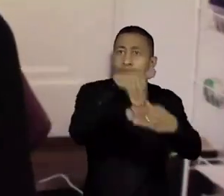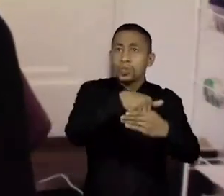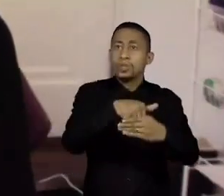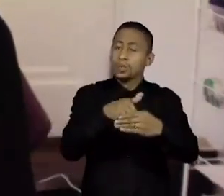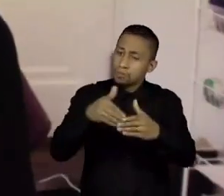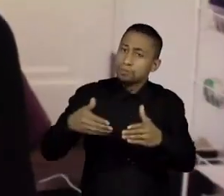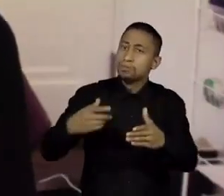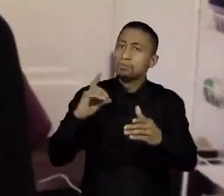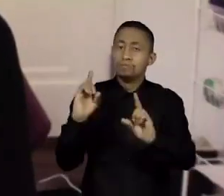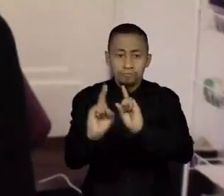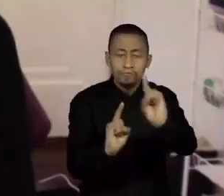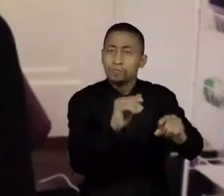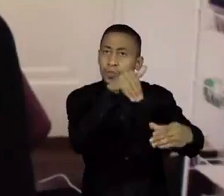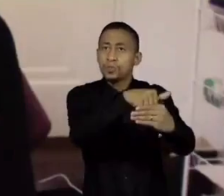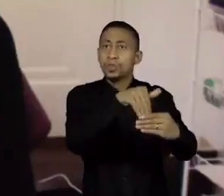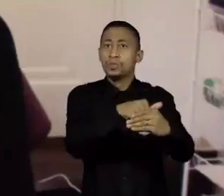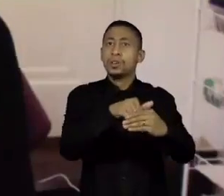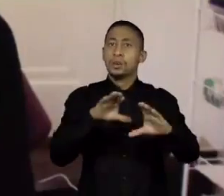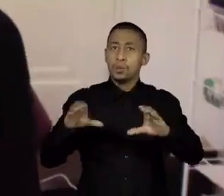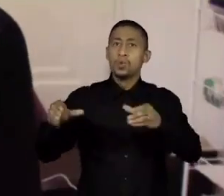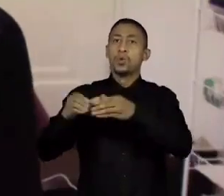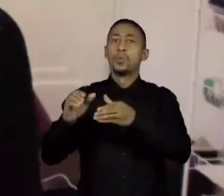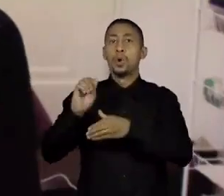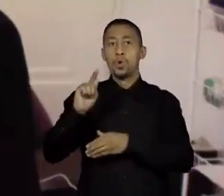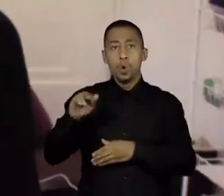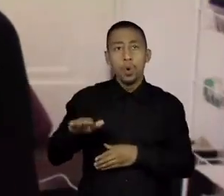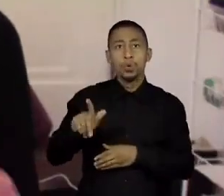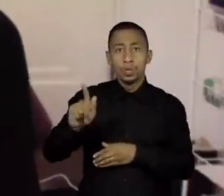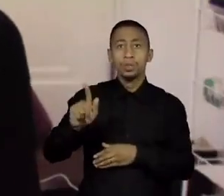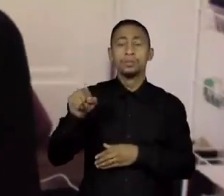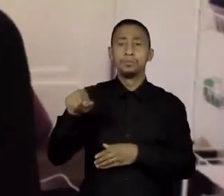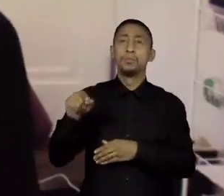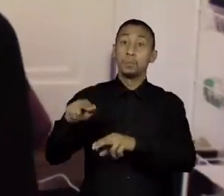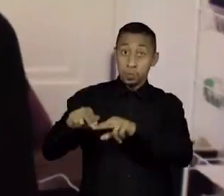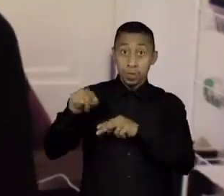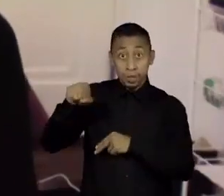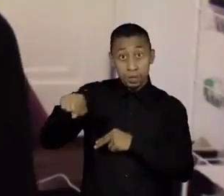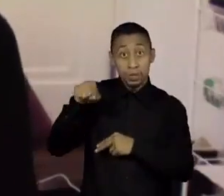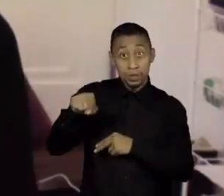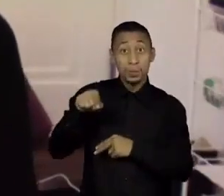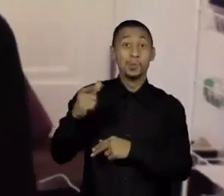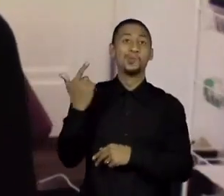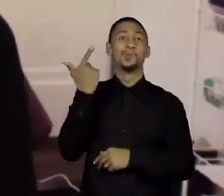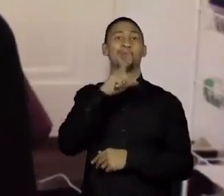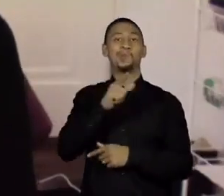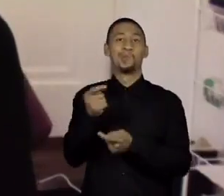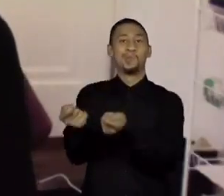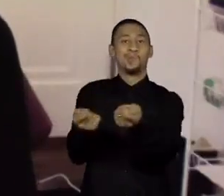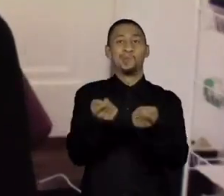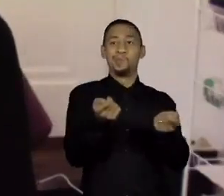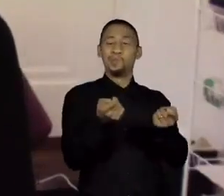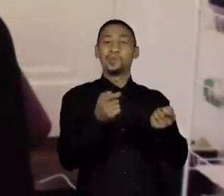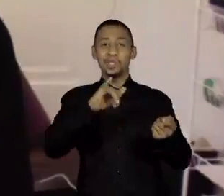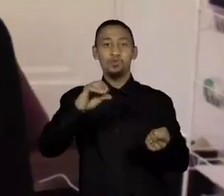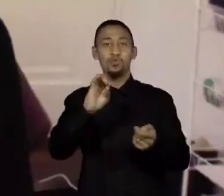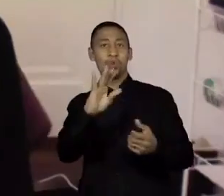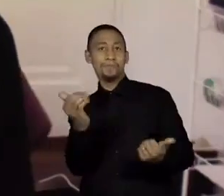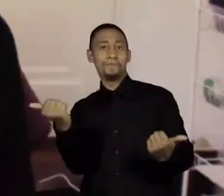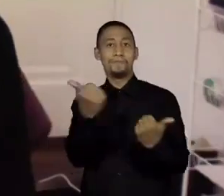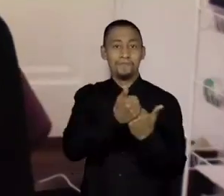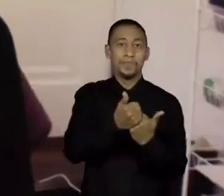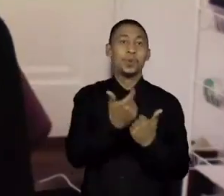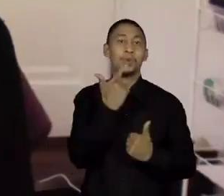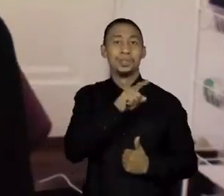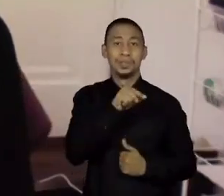heard. And because of that, Joe Biden now, because he controls the Senate, because those two Georgia Senate seats were won, Joe